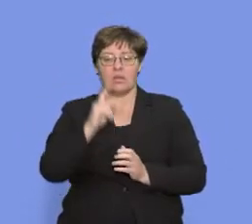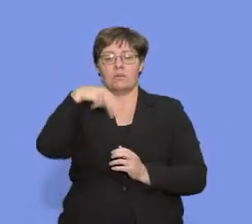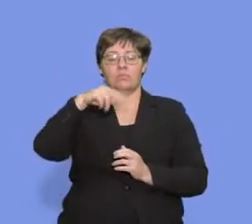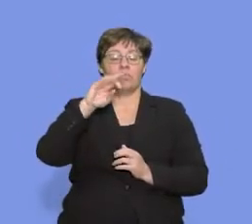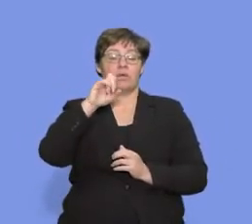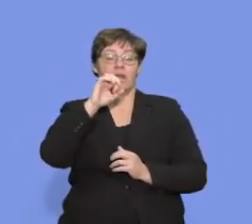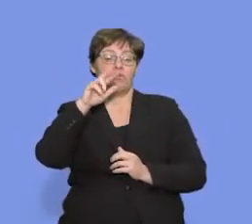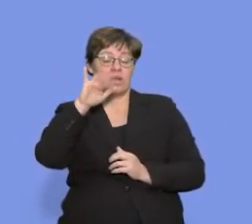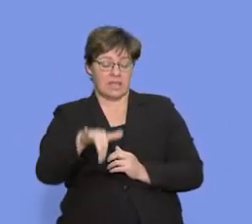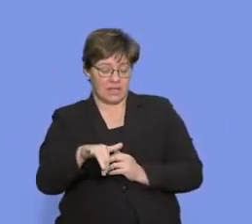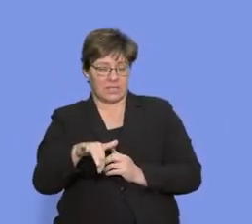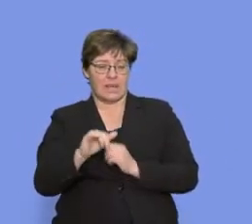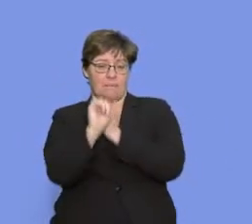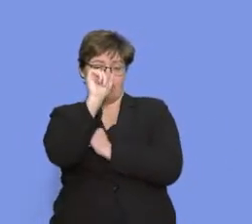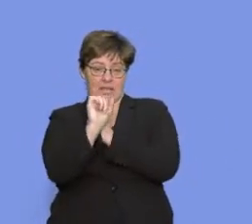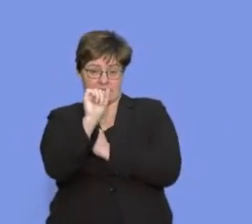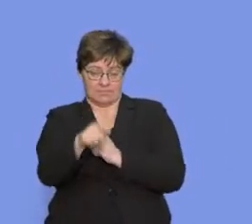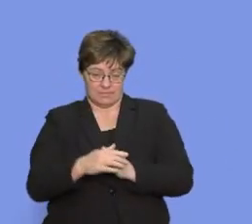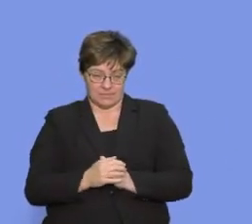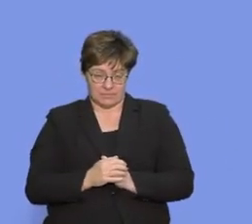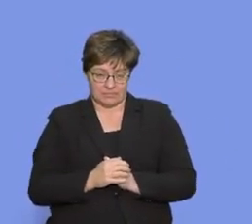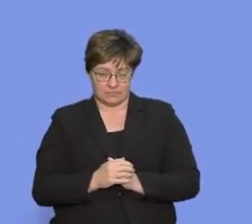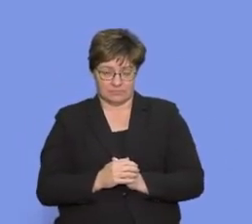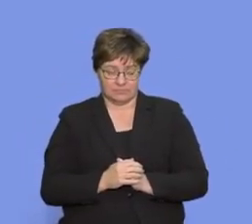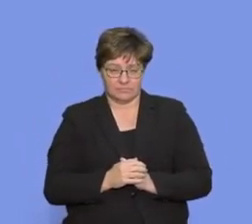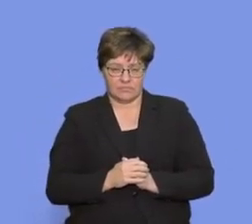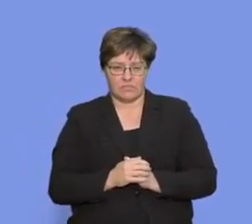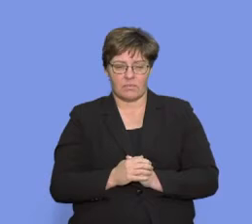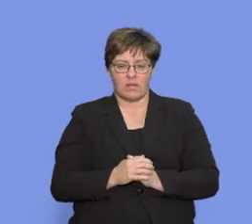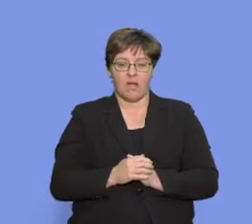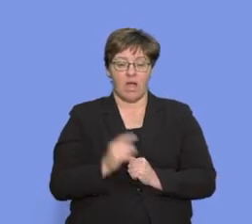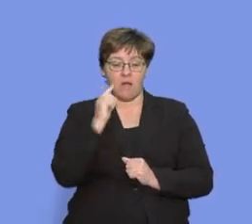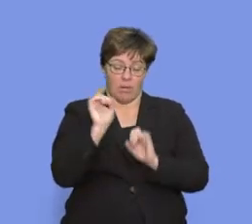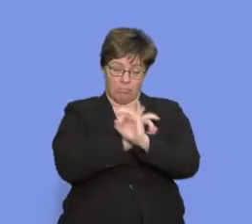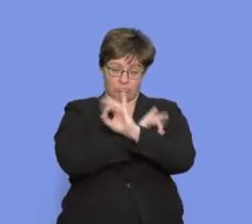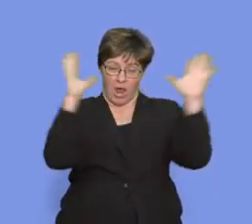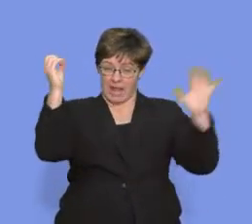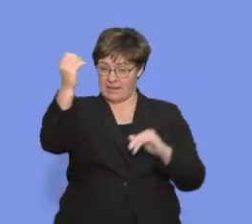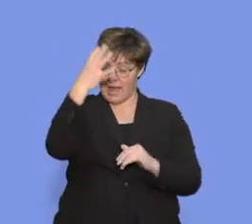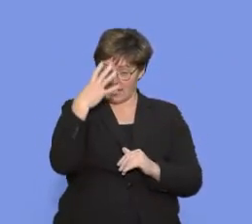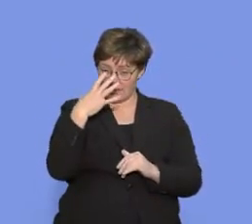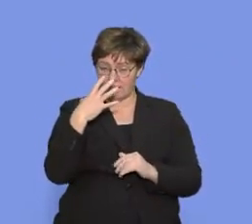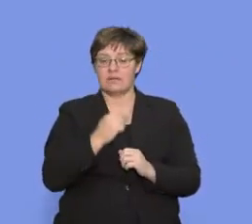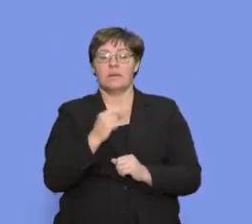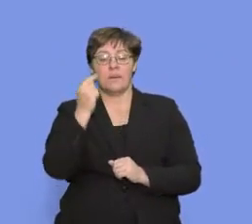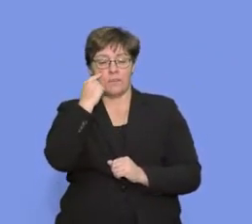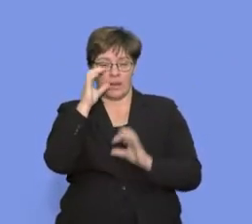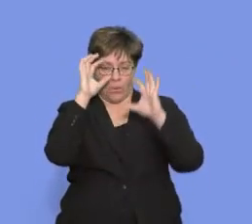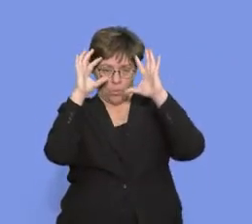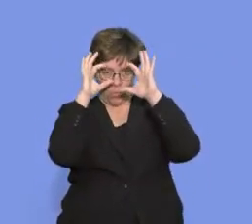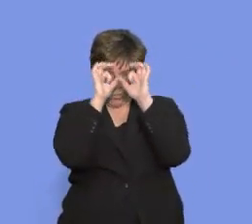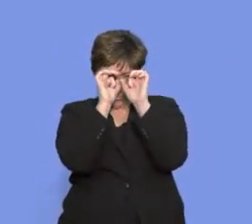is pupillary mechanism, right? And when your eyes are in bright light, your pupil will